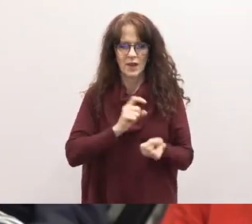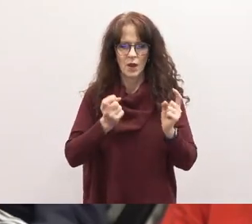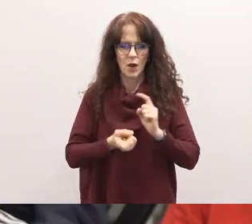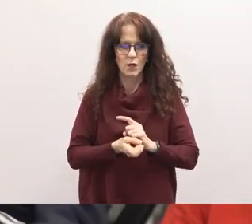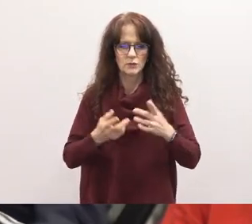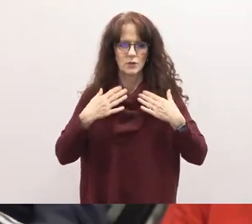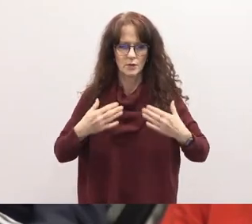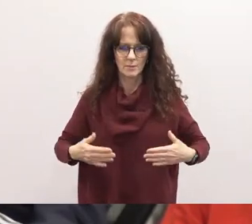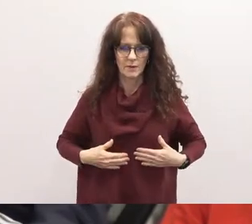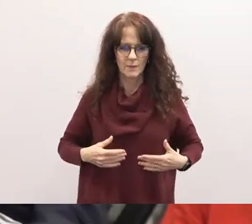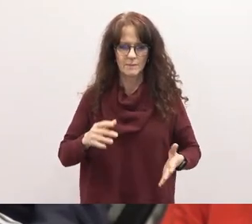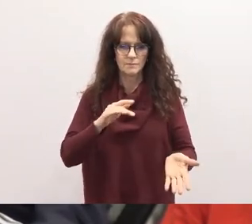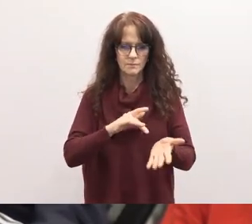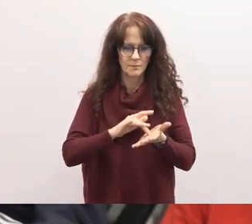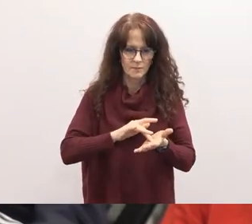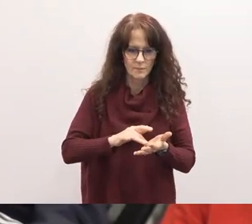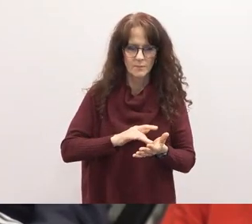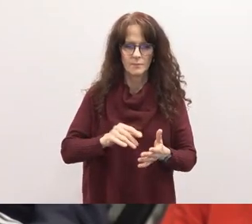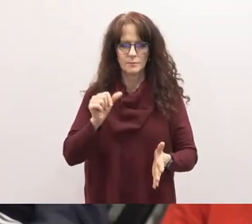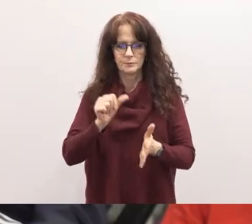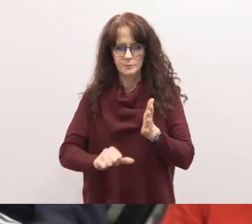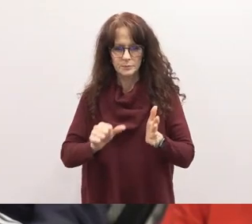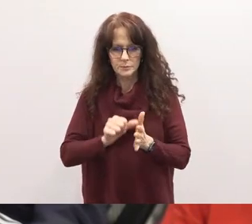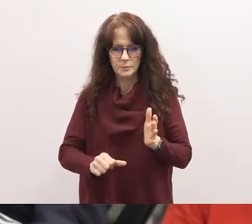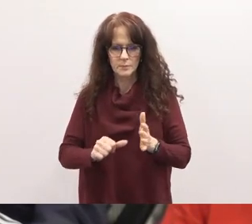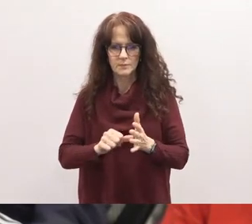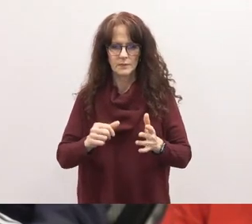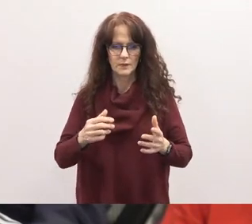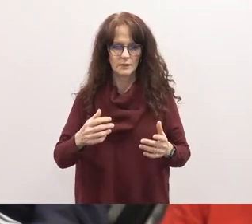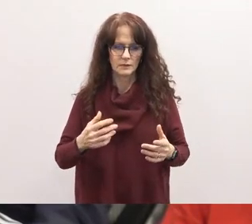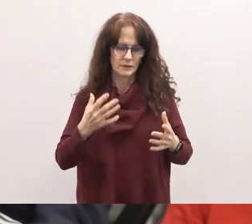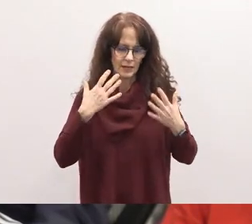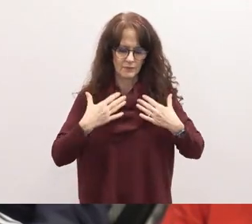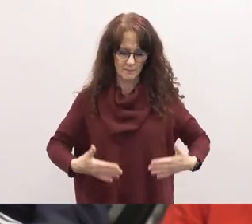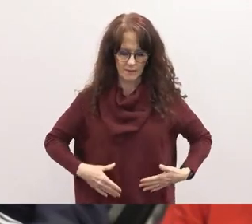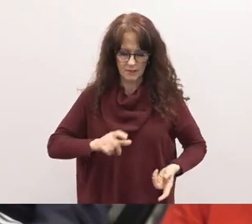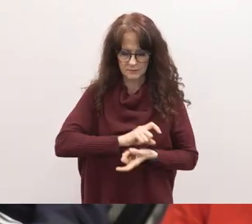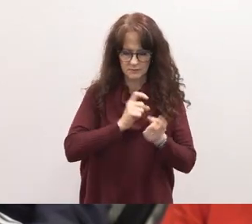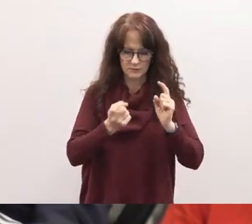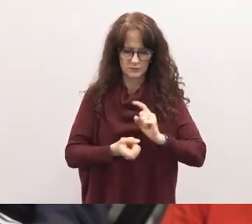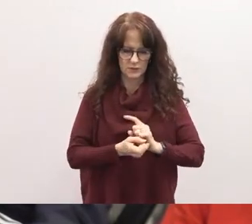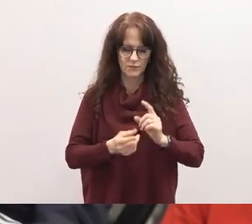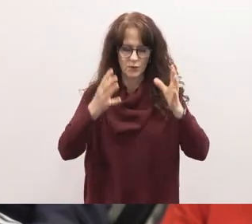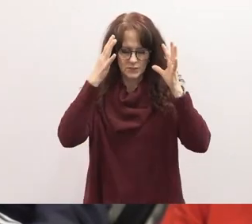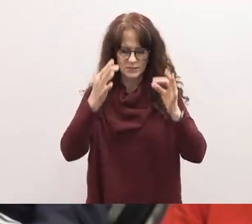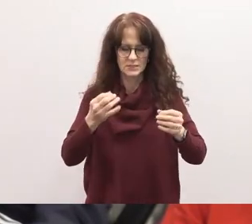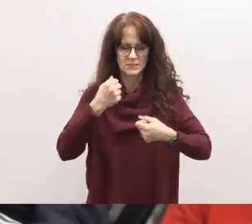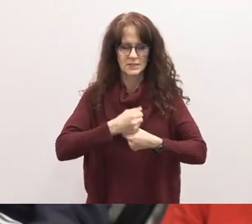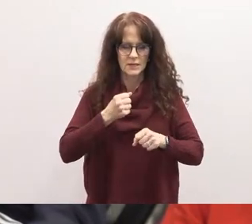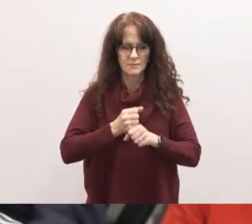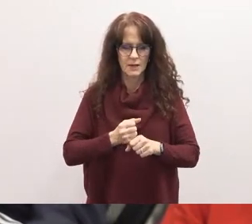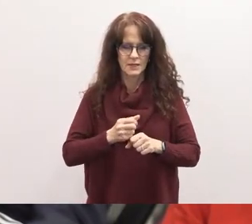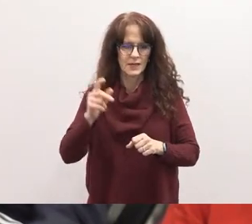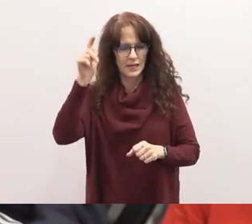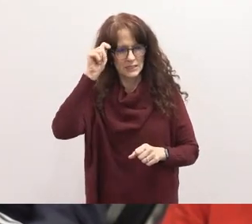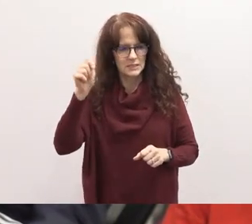surgeries and are extremely depressed and suicidal over decisions they made as teenagers. There are women who detransitioned